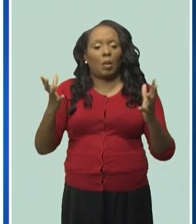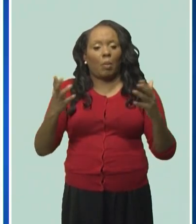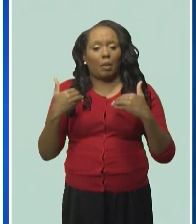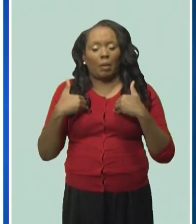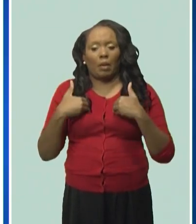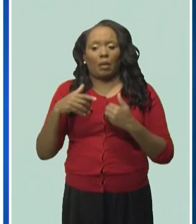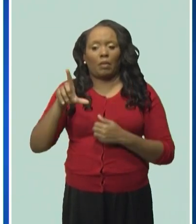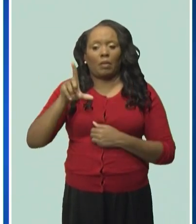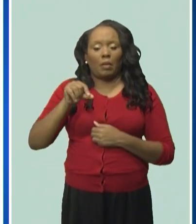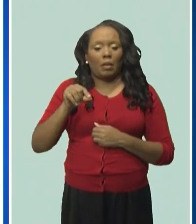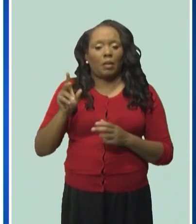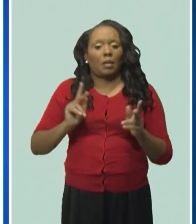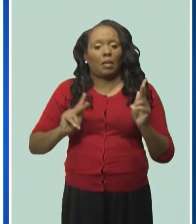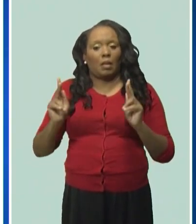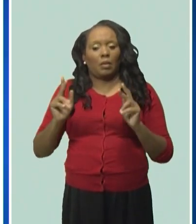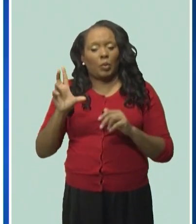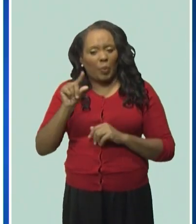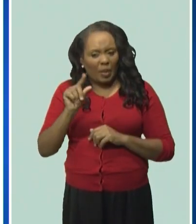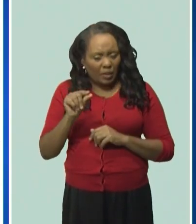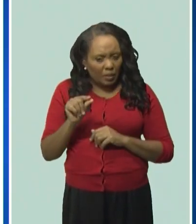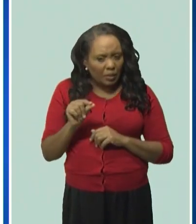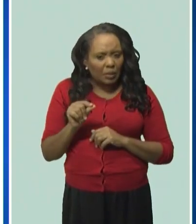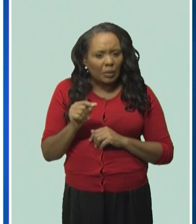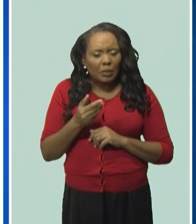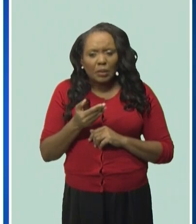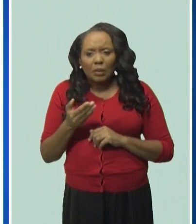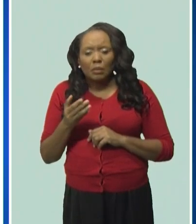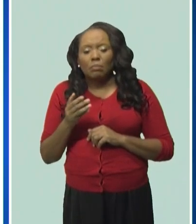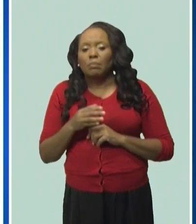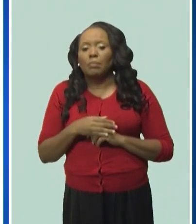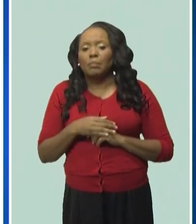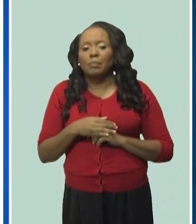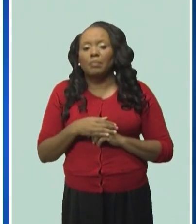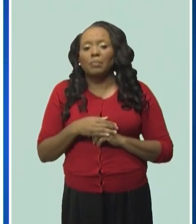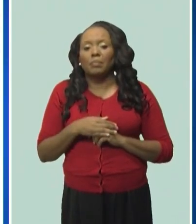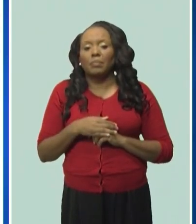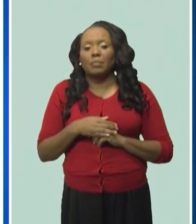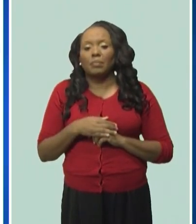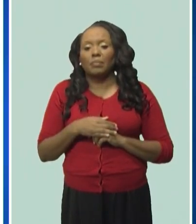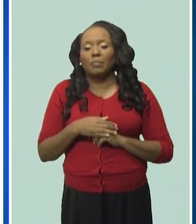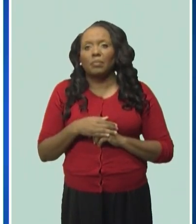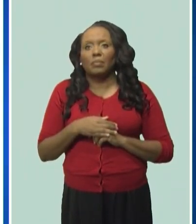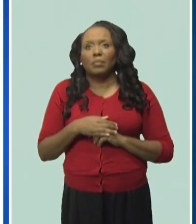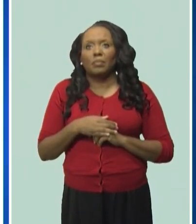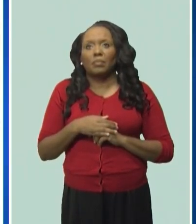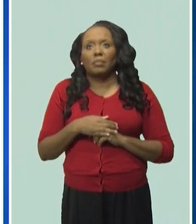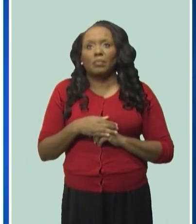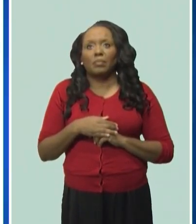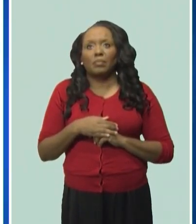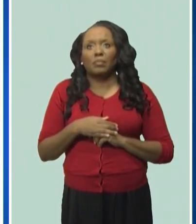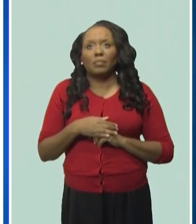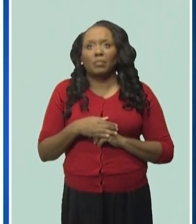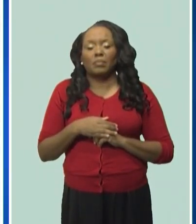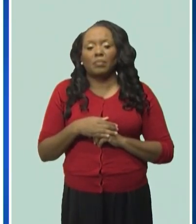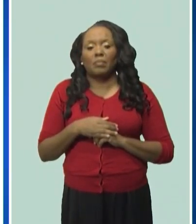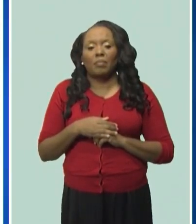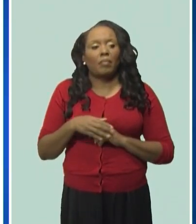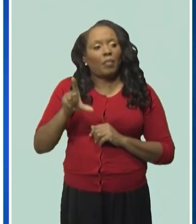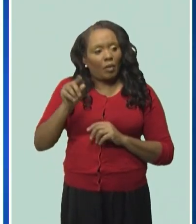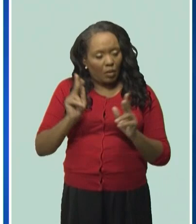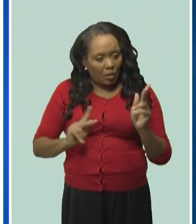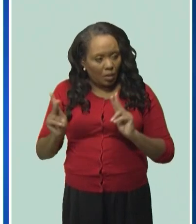the hoteliers can apply for. These designators will highlight prominent features of